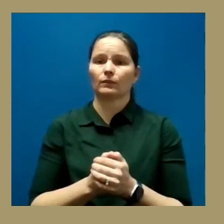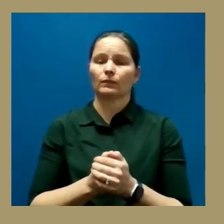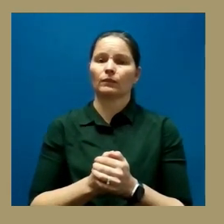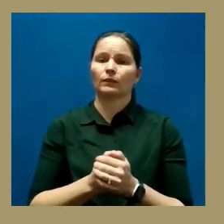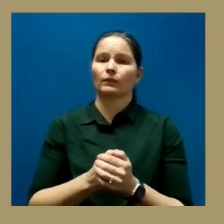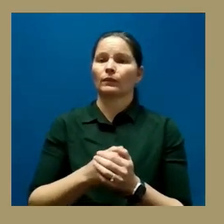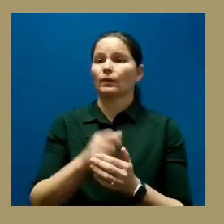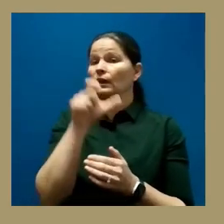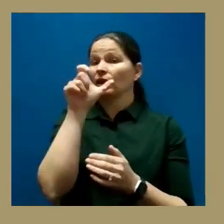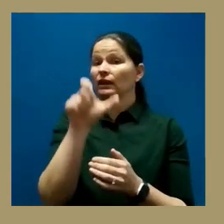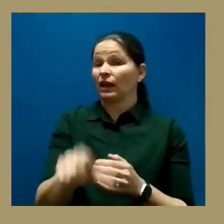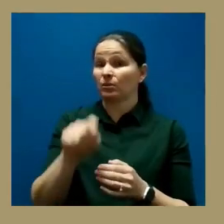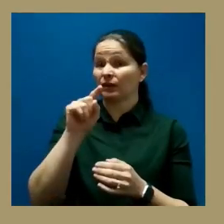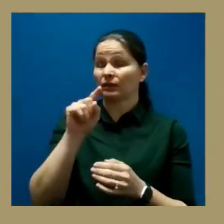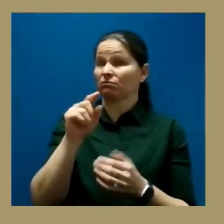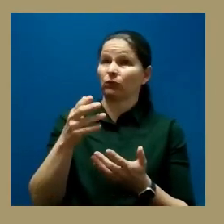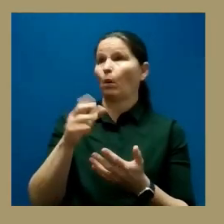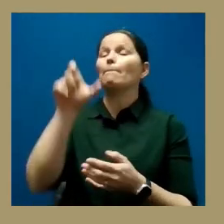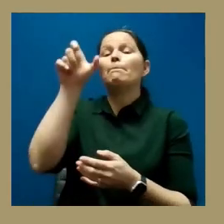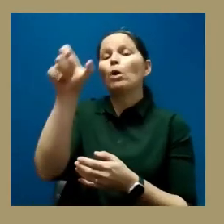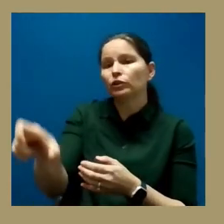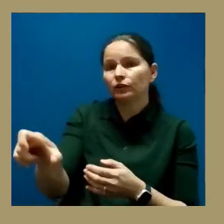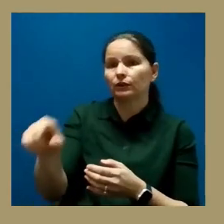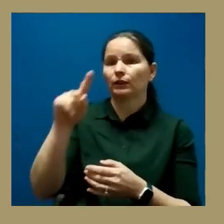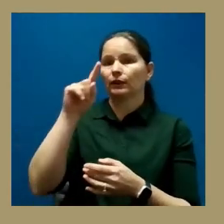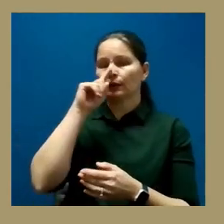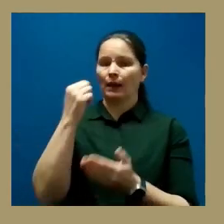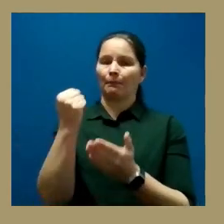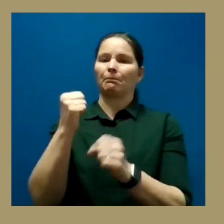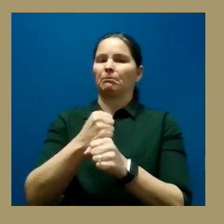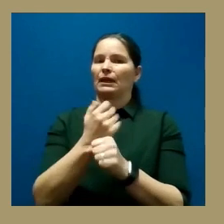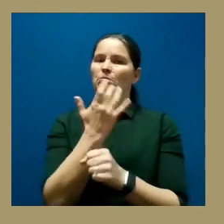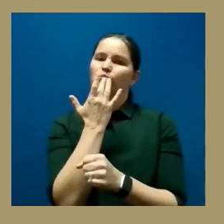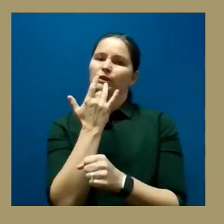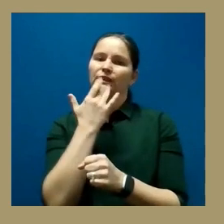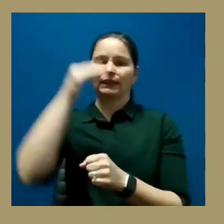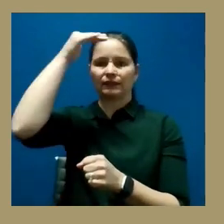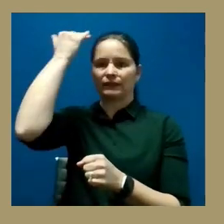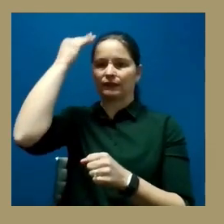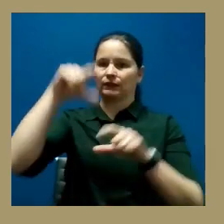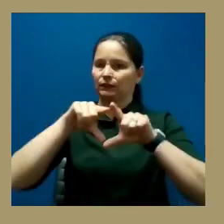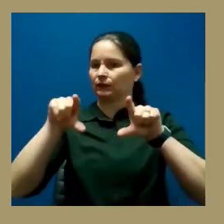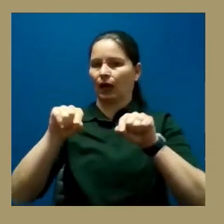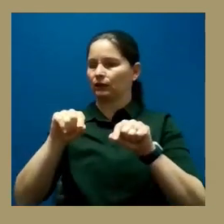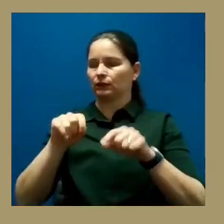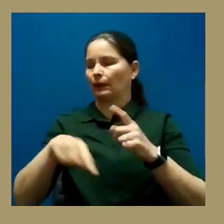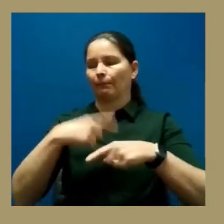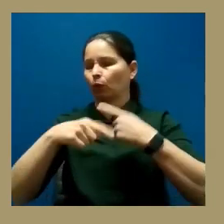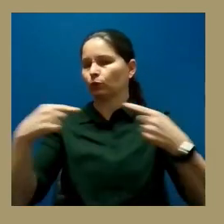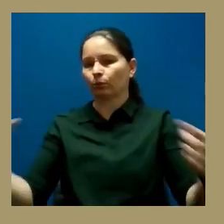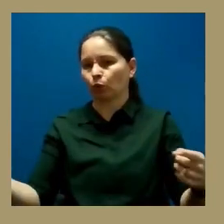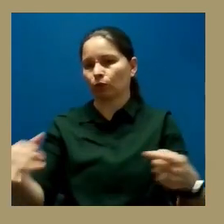say, a perpetrator shall not be able to create a false seniors card by putting in incorrect information. It